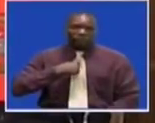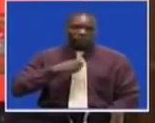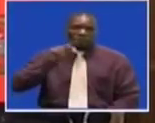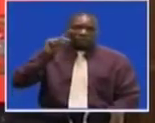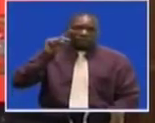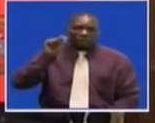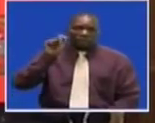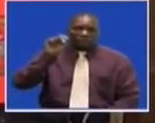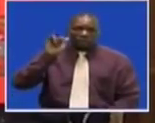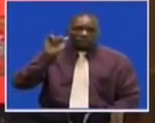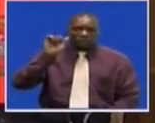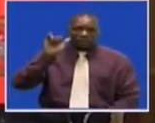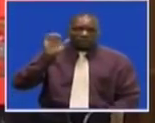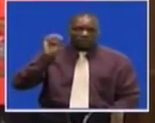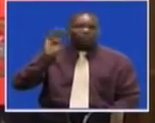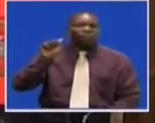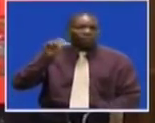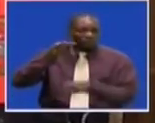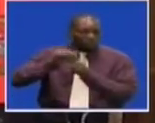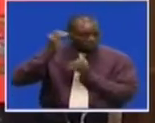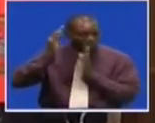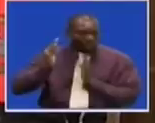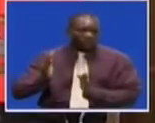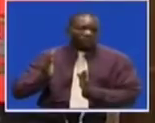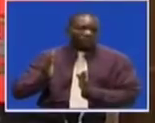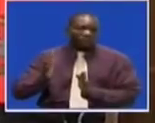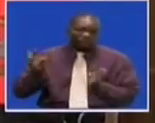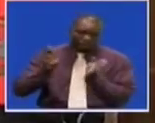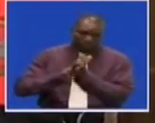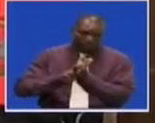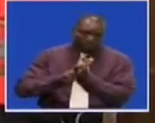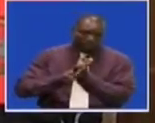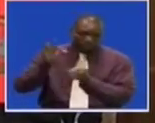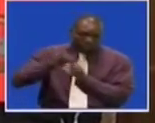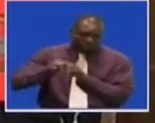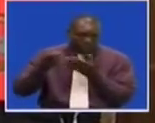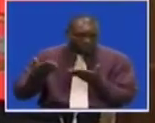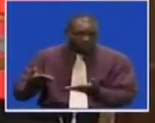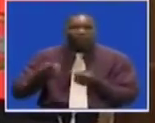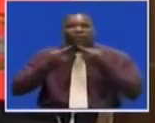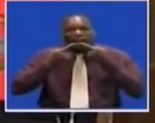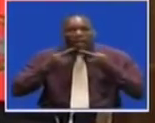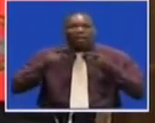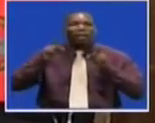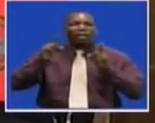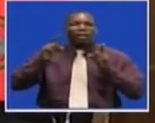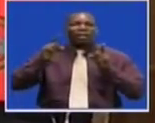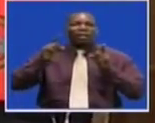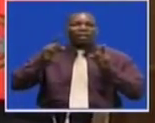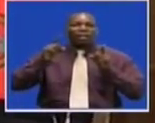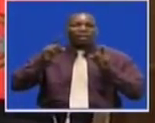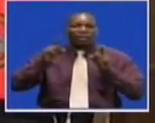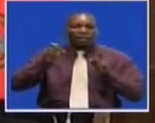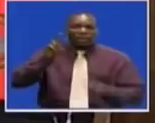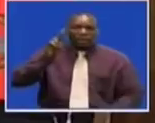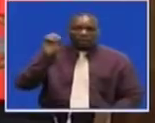Kanyemba, being the returning officer for Sesheke by-election, do hereby declare that Romeo Kangombe